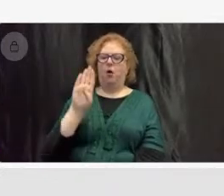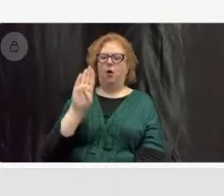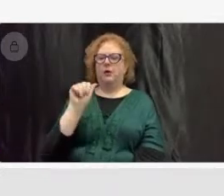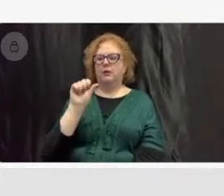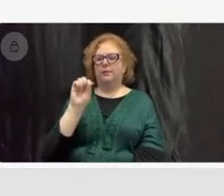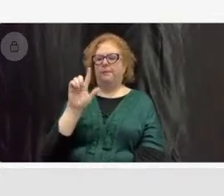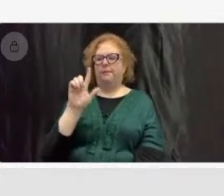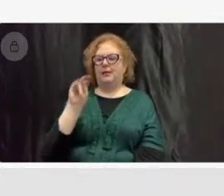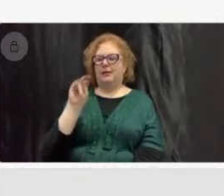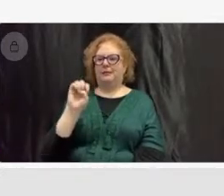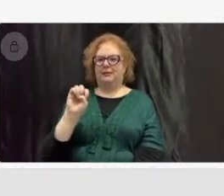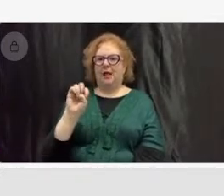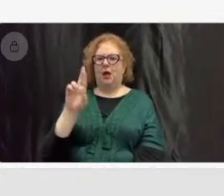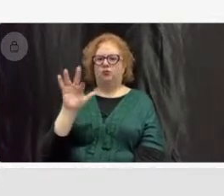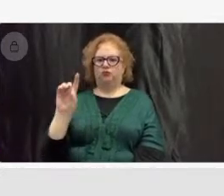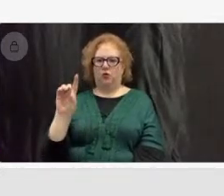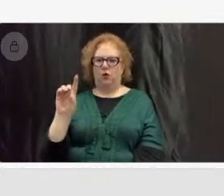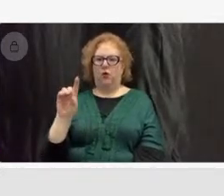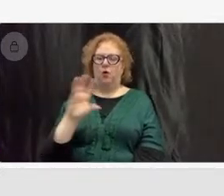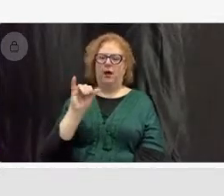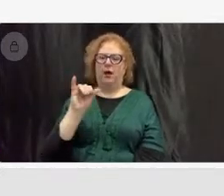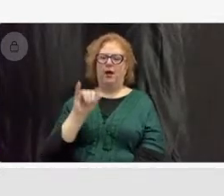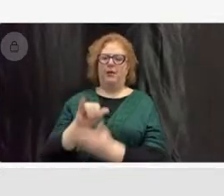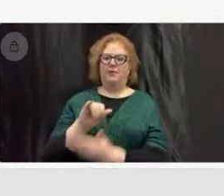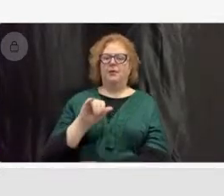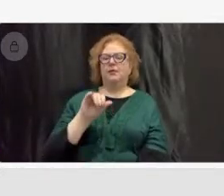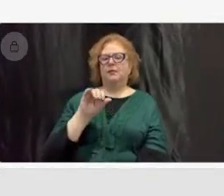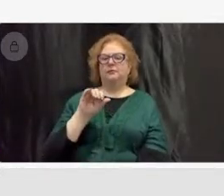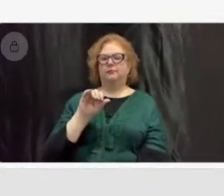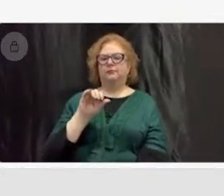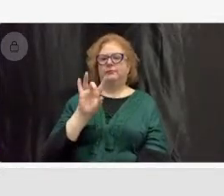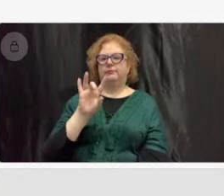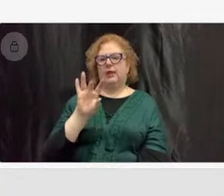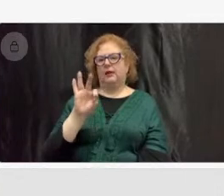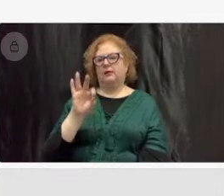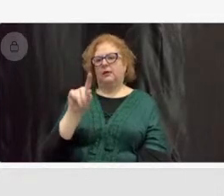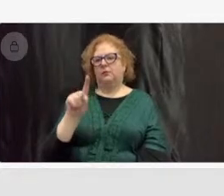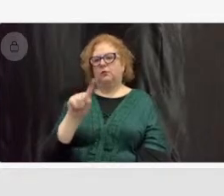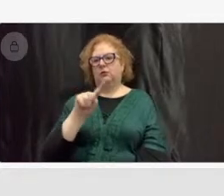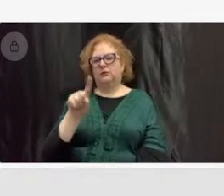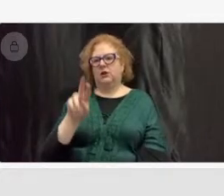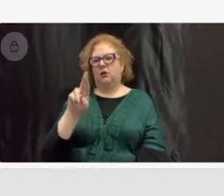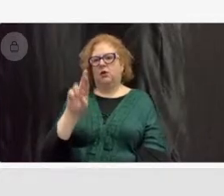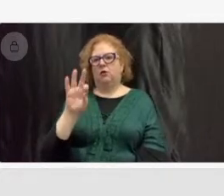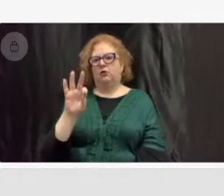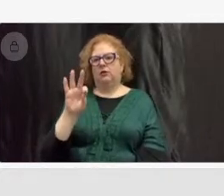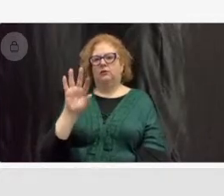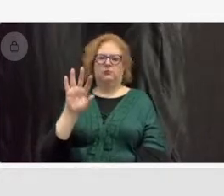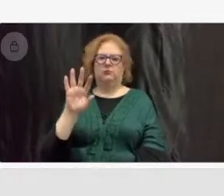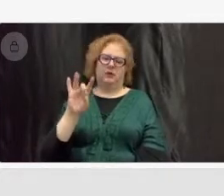rezoning request, item A1, Z9815, R2 to C3.